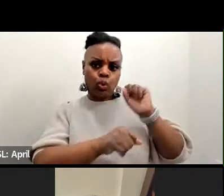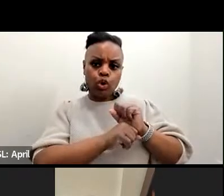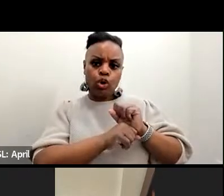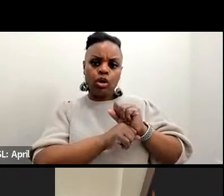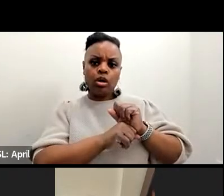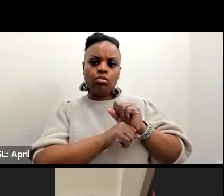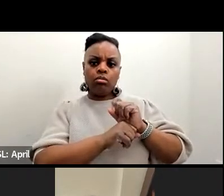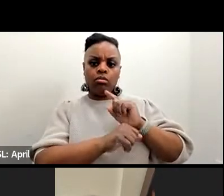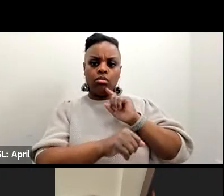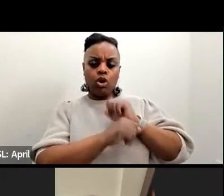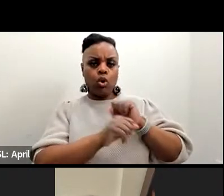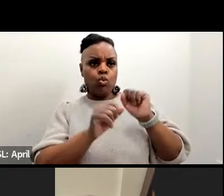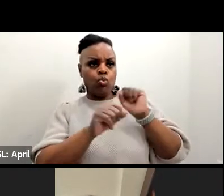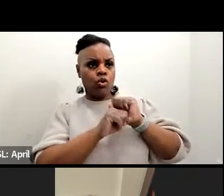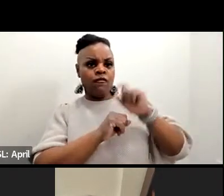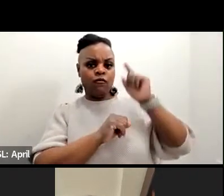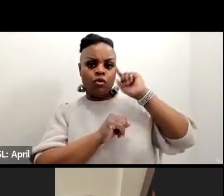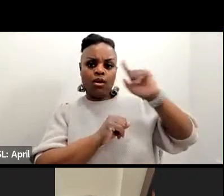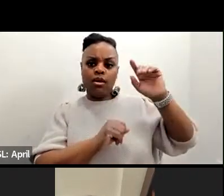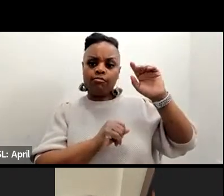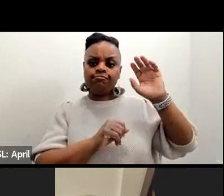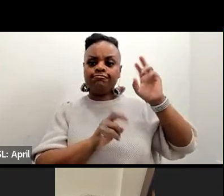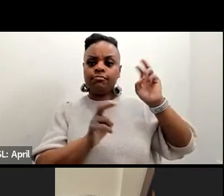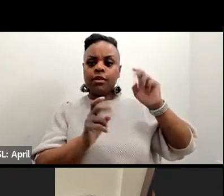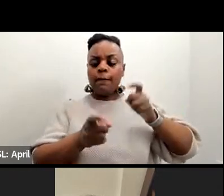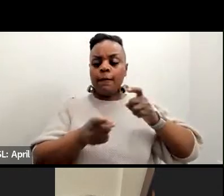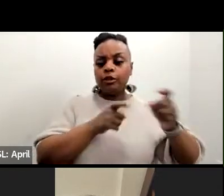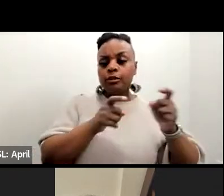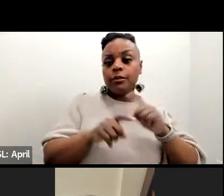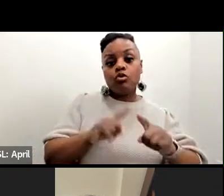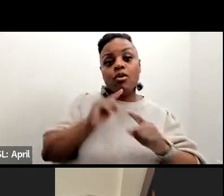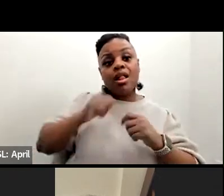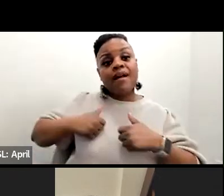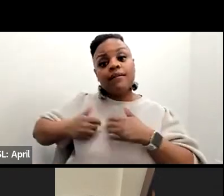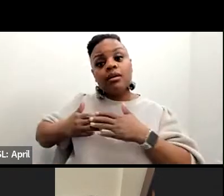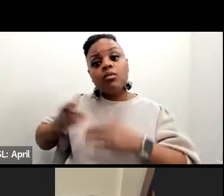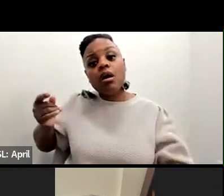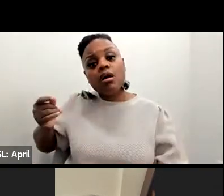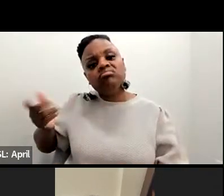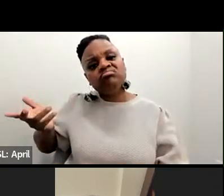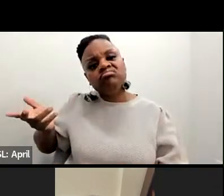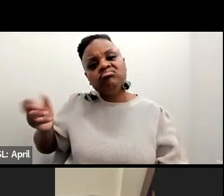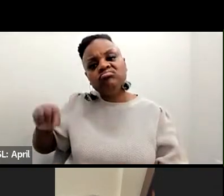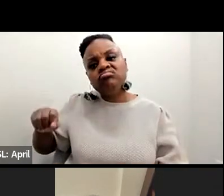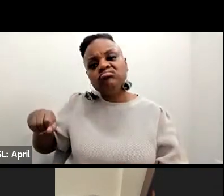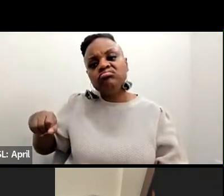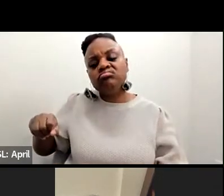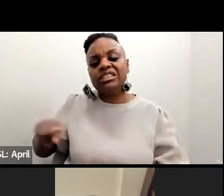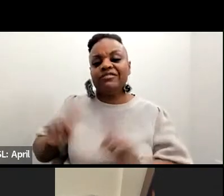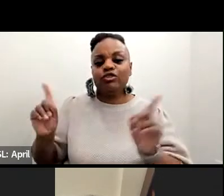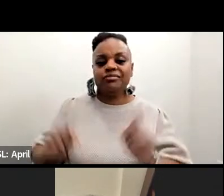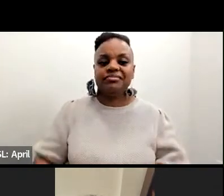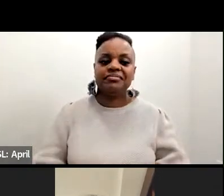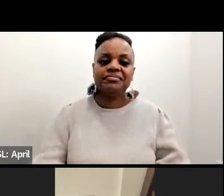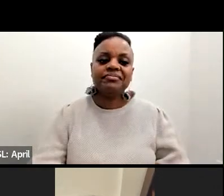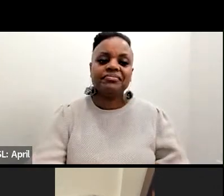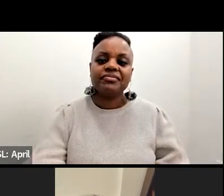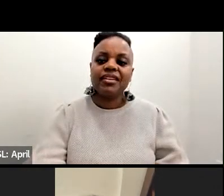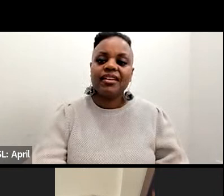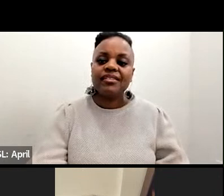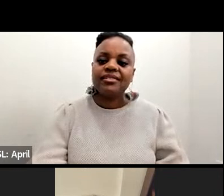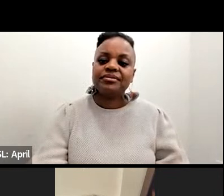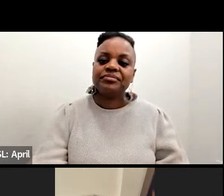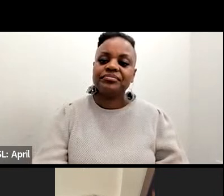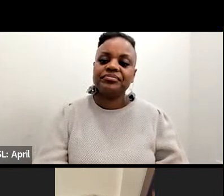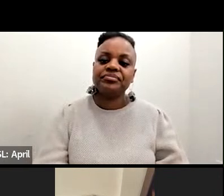as a follow-up, I mean, ask you, because I'm always interested in the policy implications of our work,